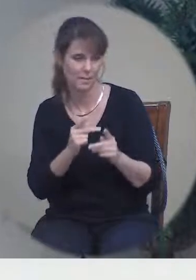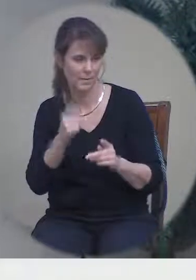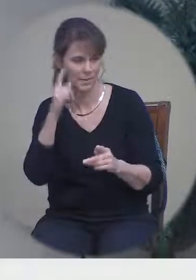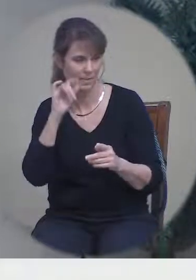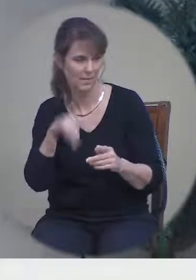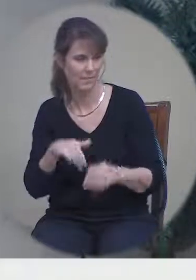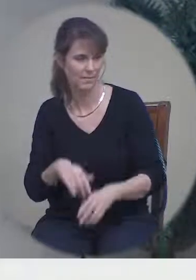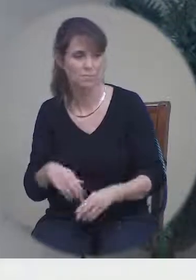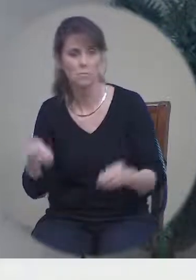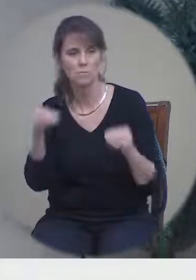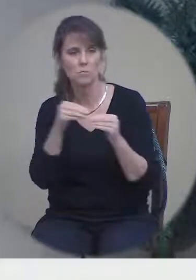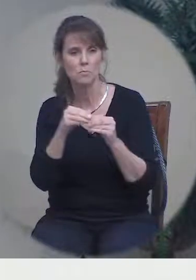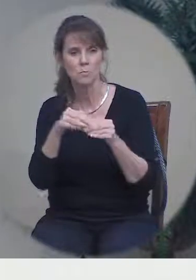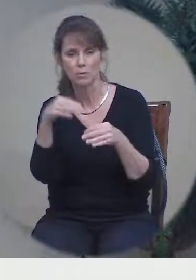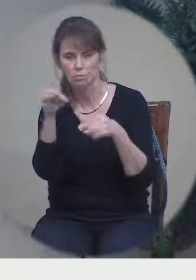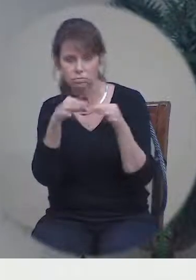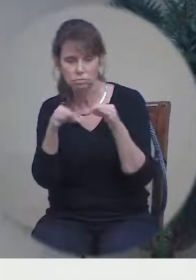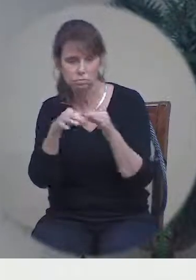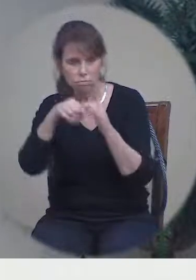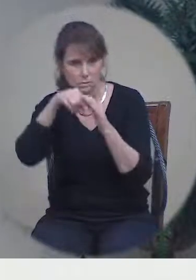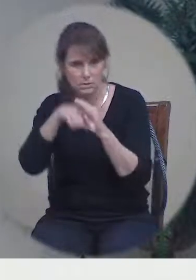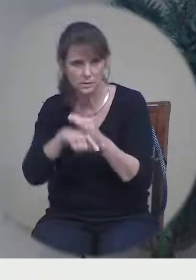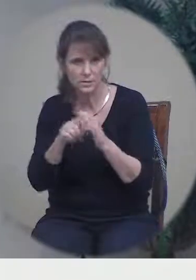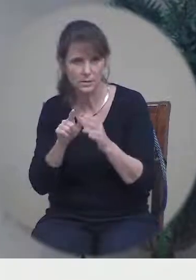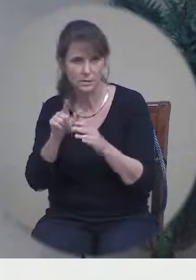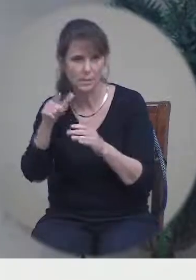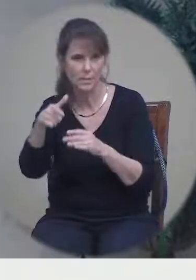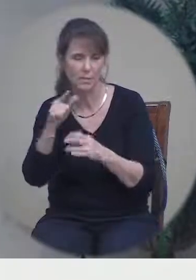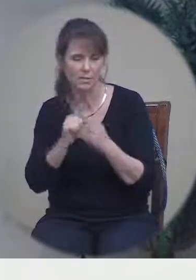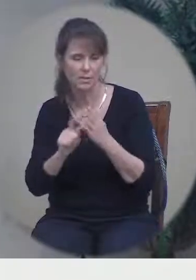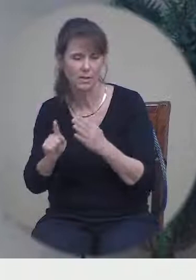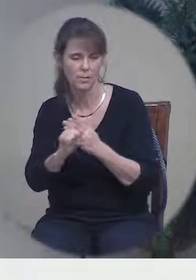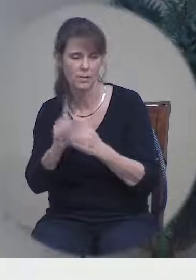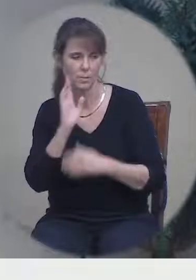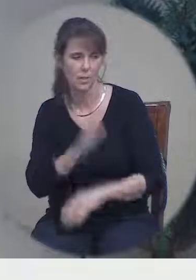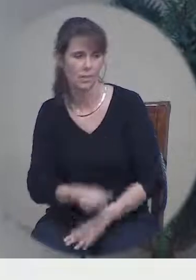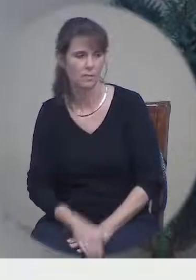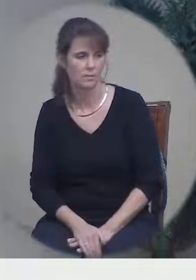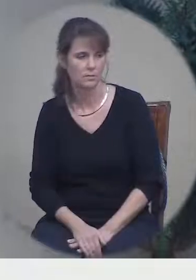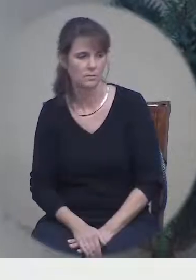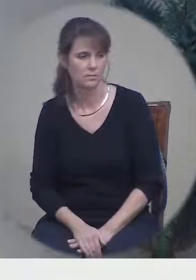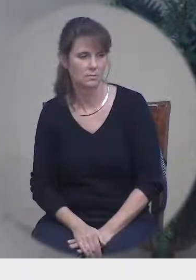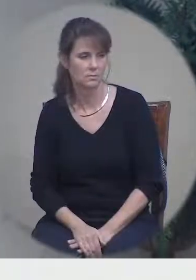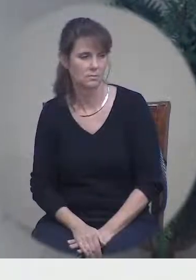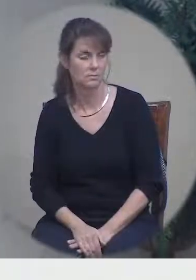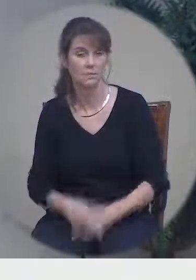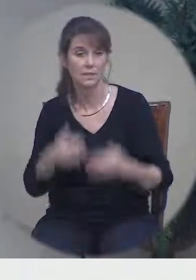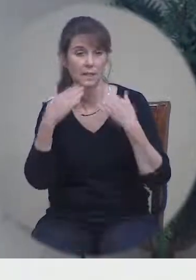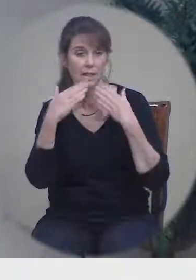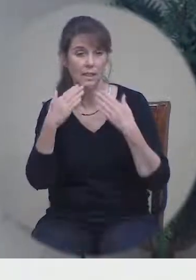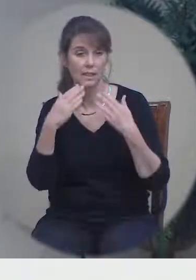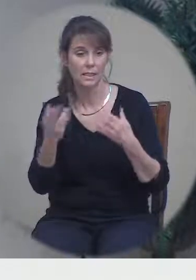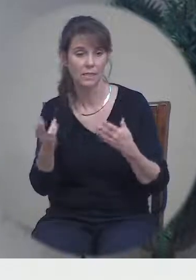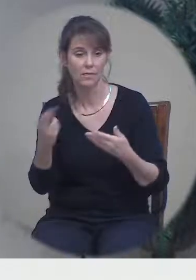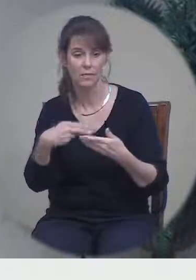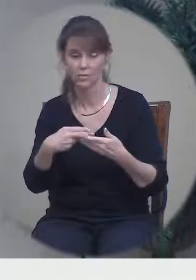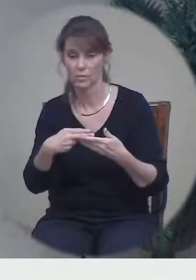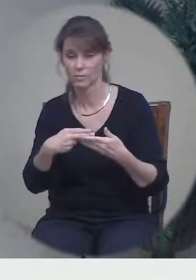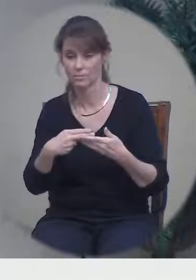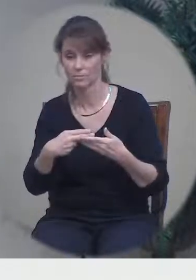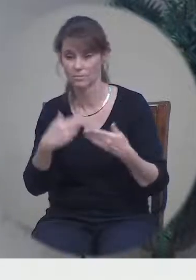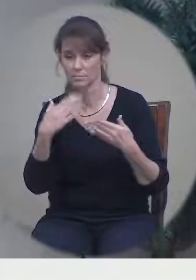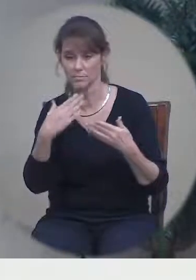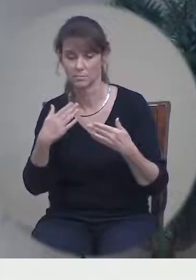but I still want to talk about this scene in heaven, but anybody else, we'll stop there tonight. So thanks everybody for your comments, and we'll pick